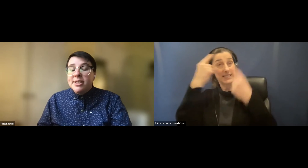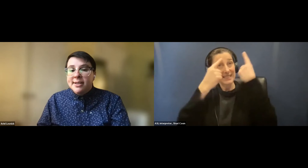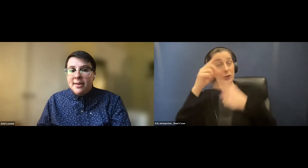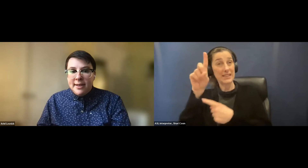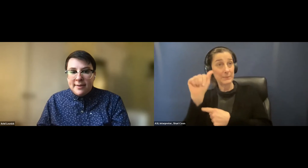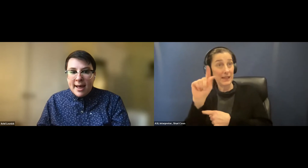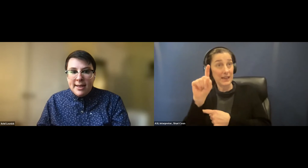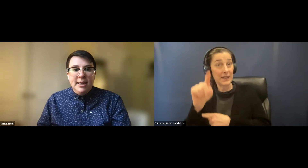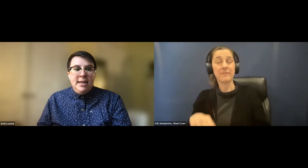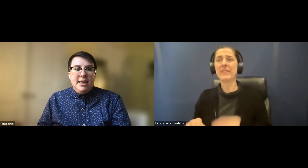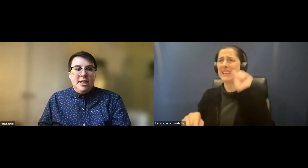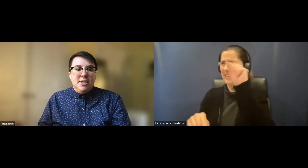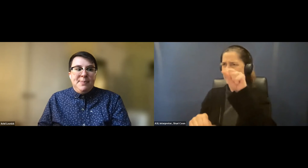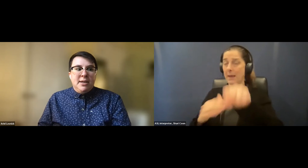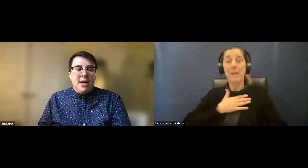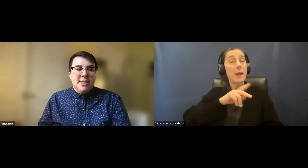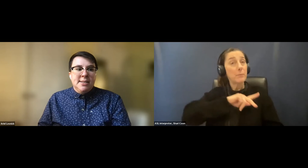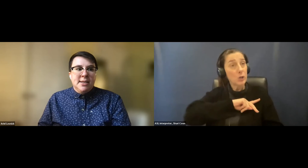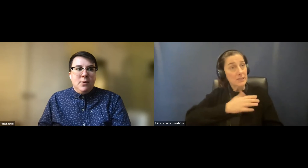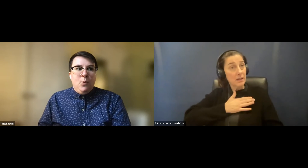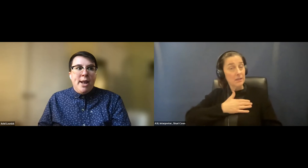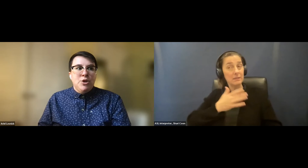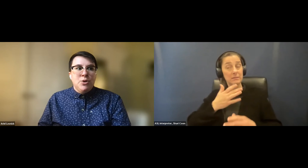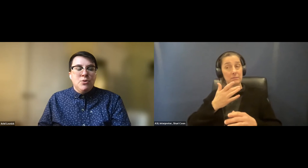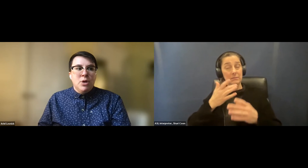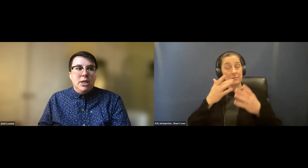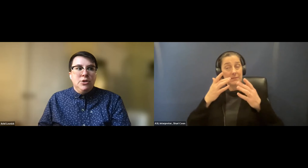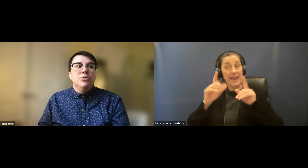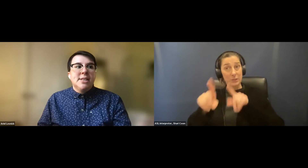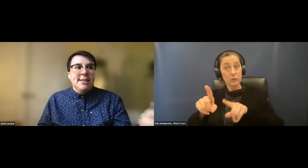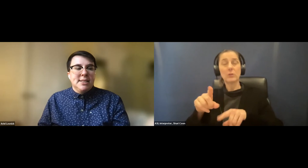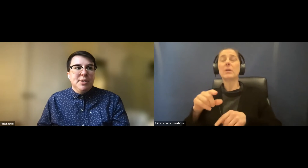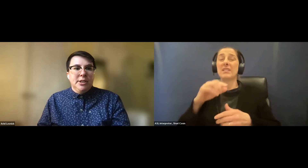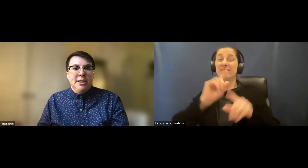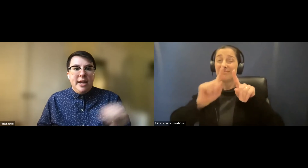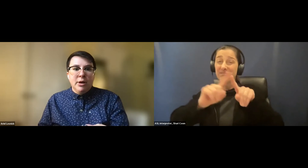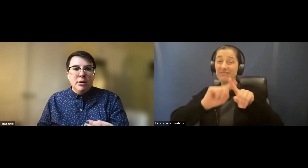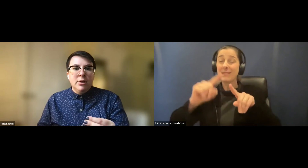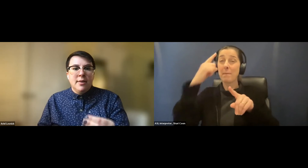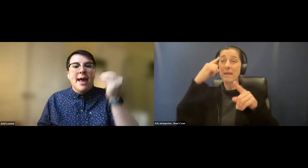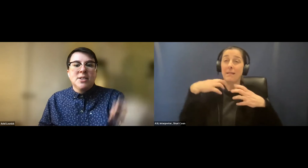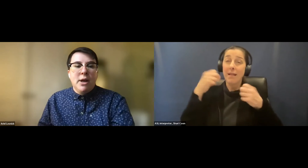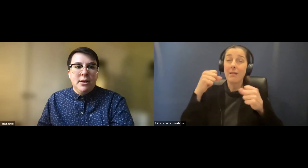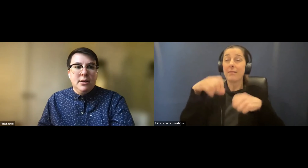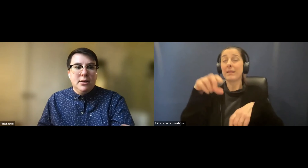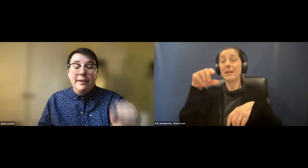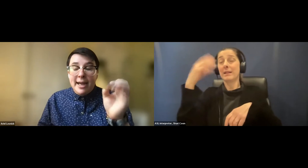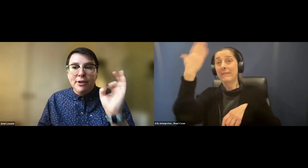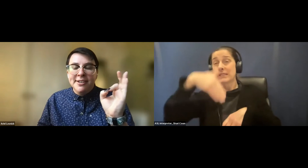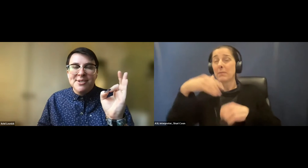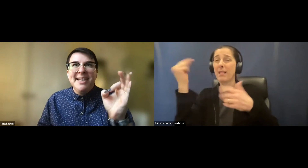And the reason I think that is because when you use that disability that's when